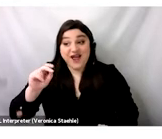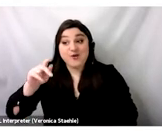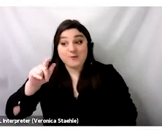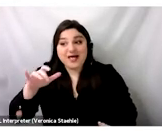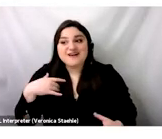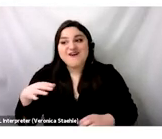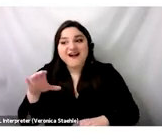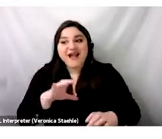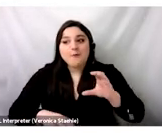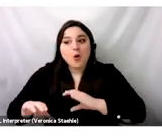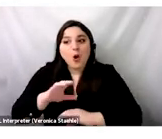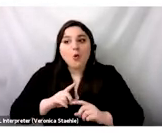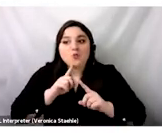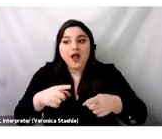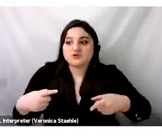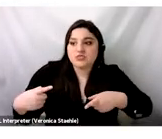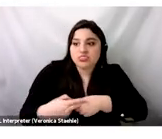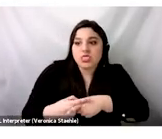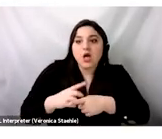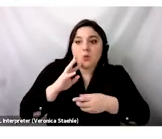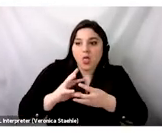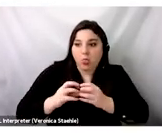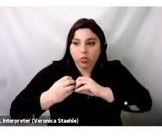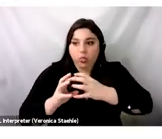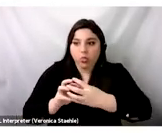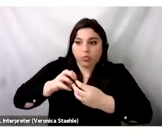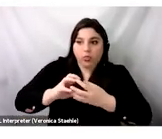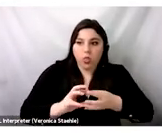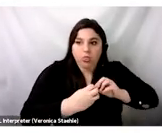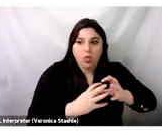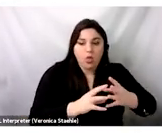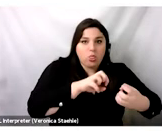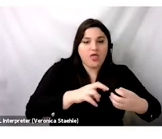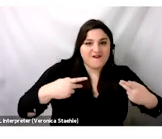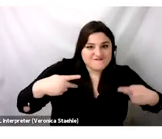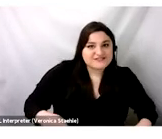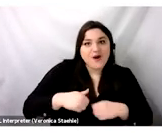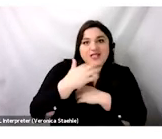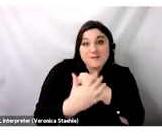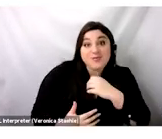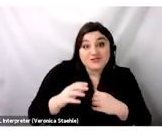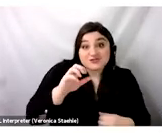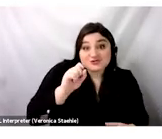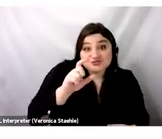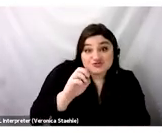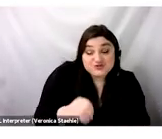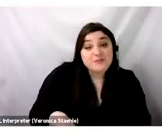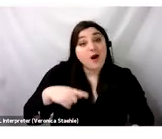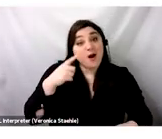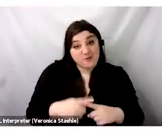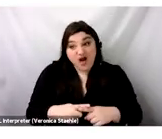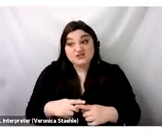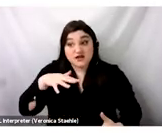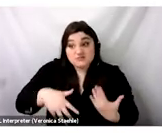they were physically like coagulating in bloodstreams. And as I mentioned, they cross the placenta. And what would